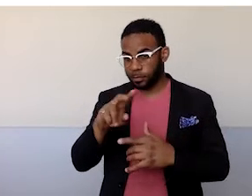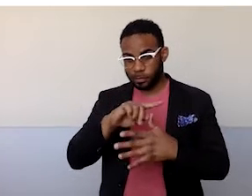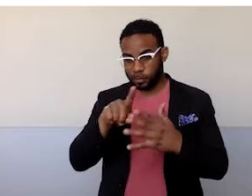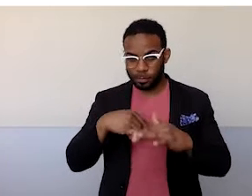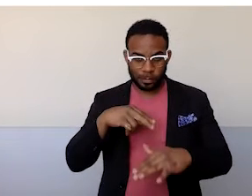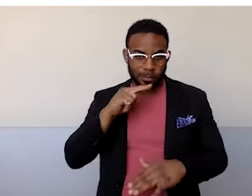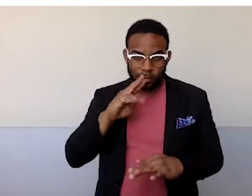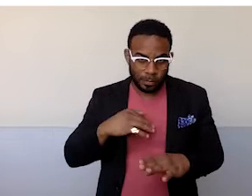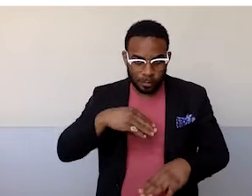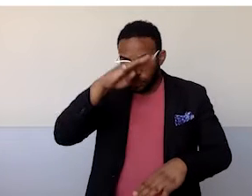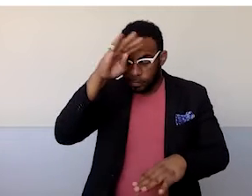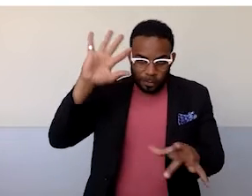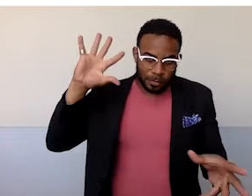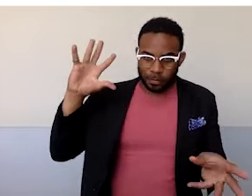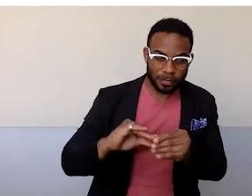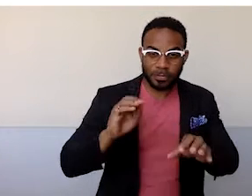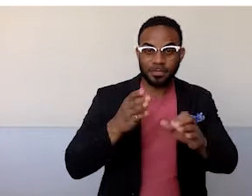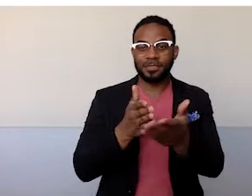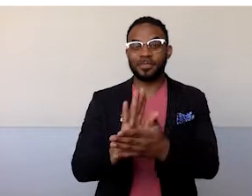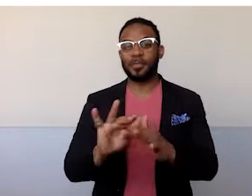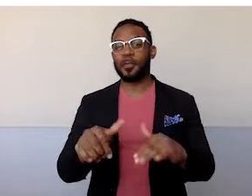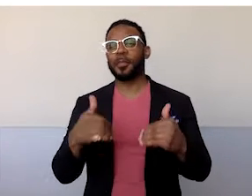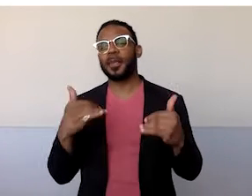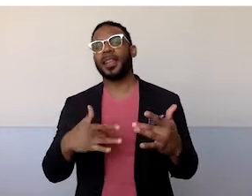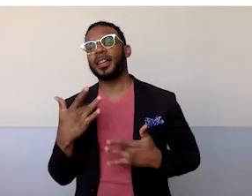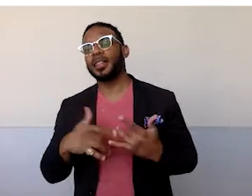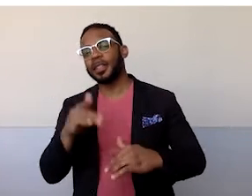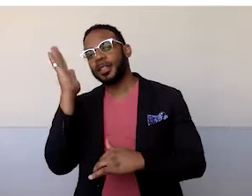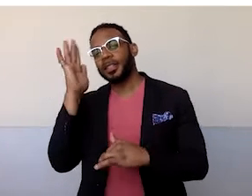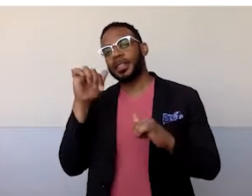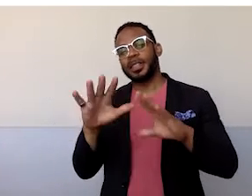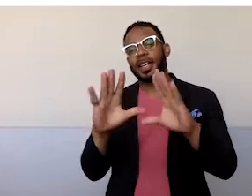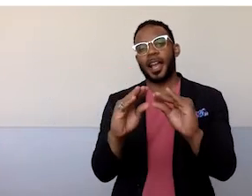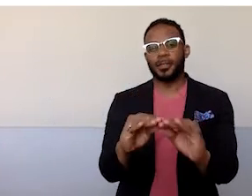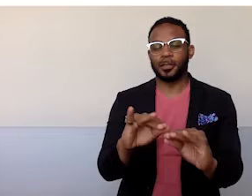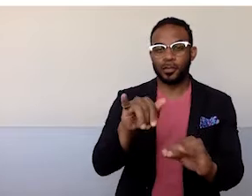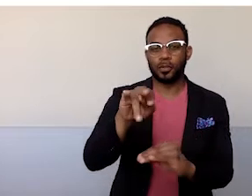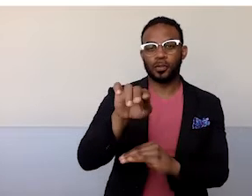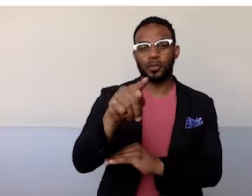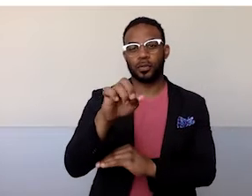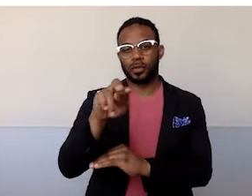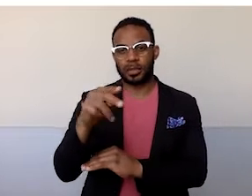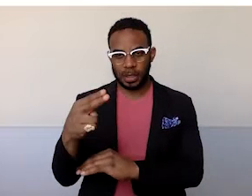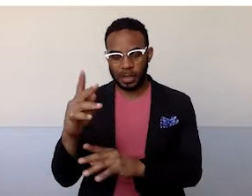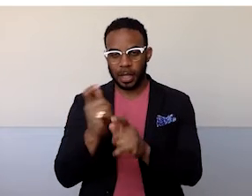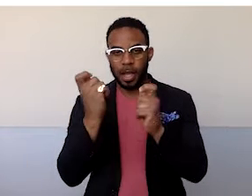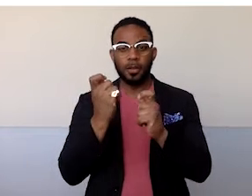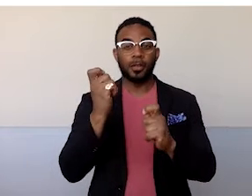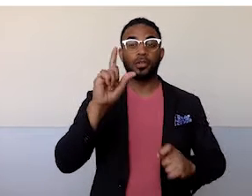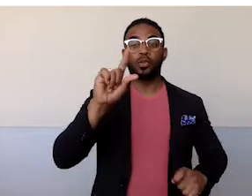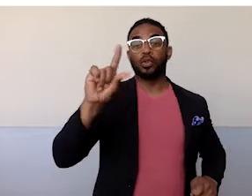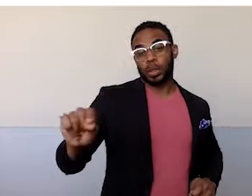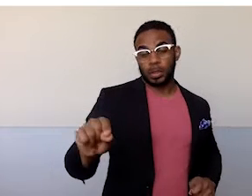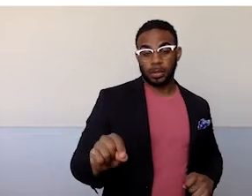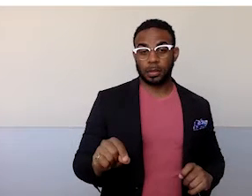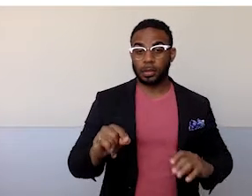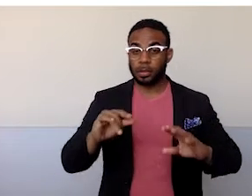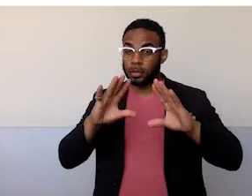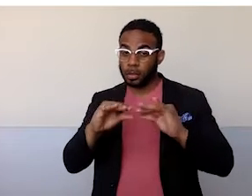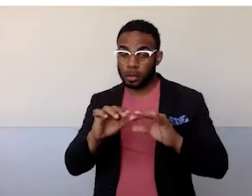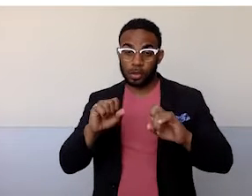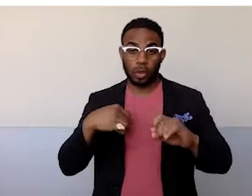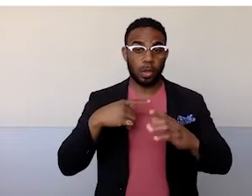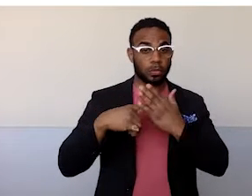I'm a Nigerian, I'm black. All right, so I'm so excited to speak at this conference, June 10th conference 2020. And I'll be talking